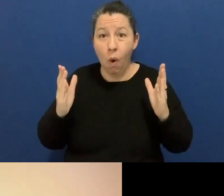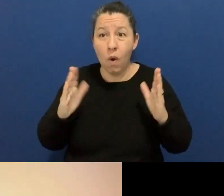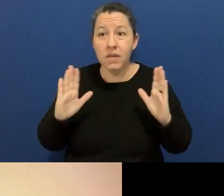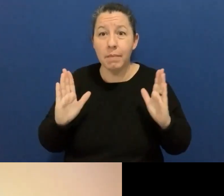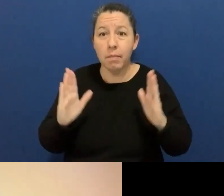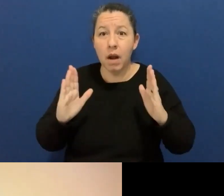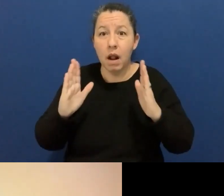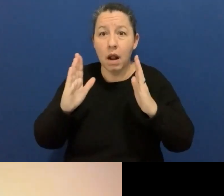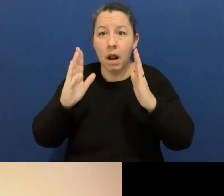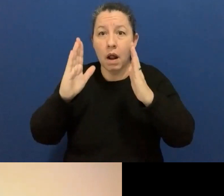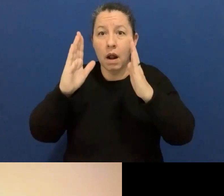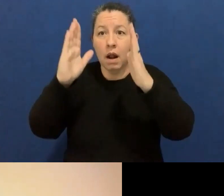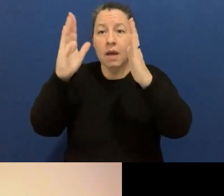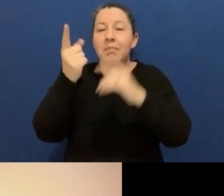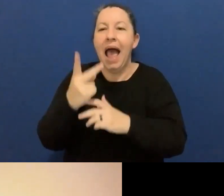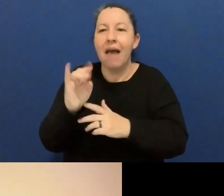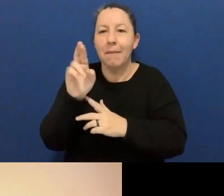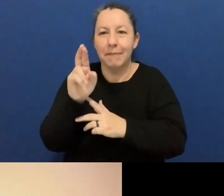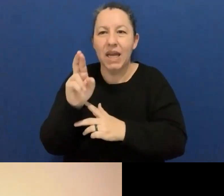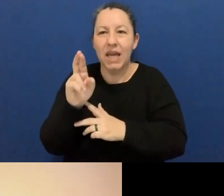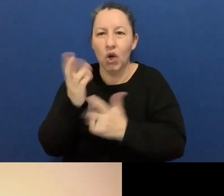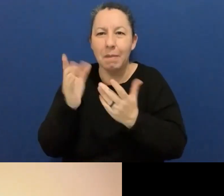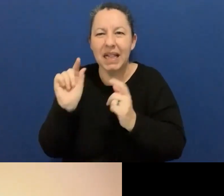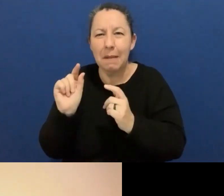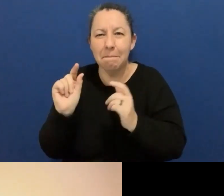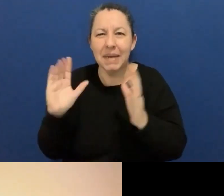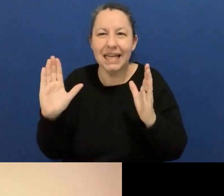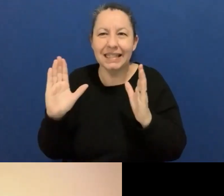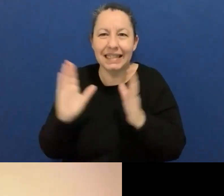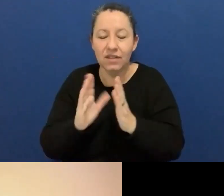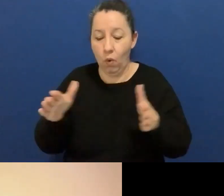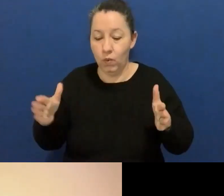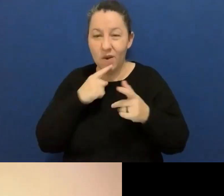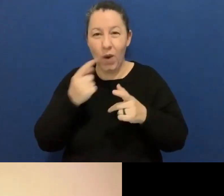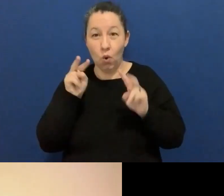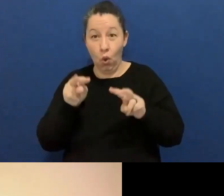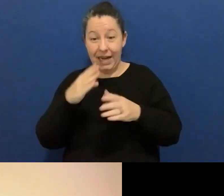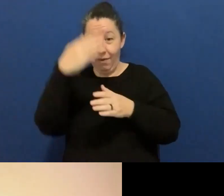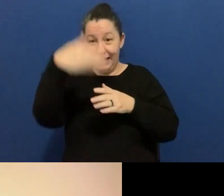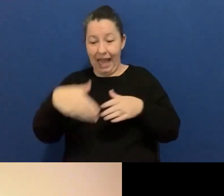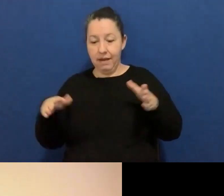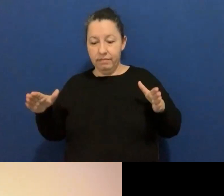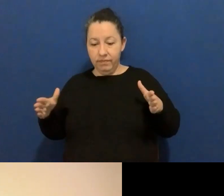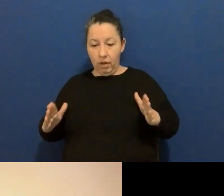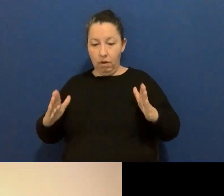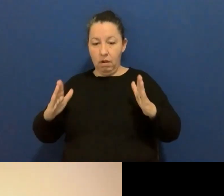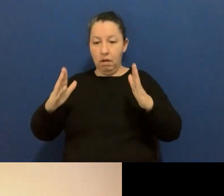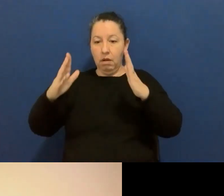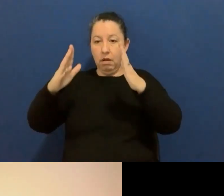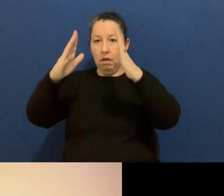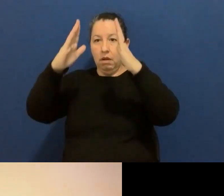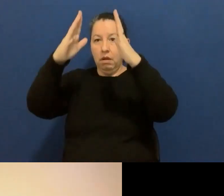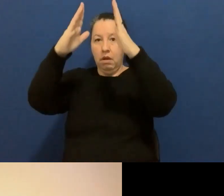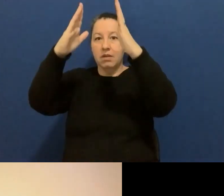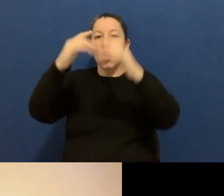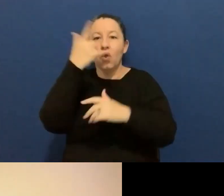slightly less at the top, so that it actually preserves the stability of it. So they're like these little triangles going up. Okay.